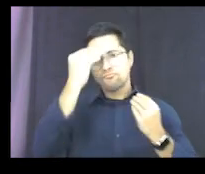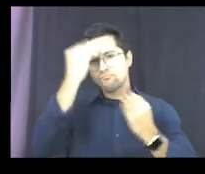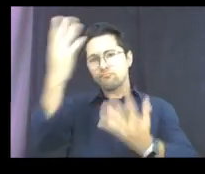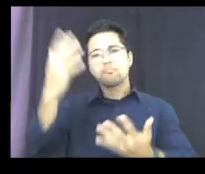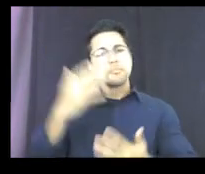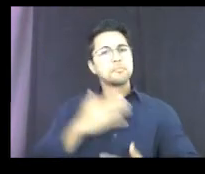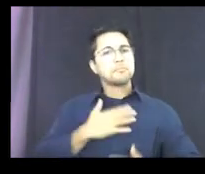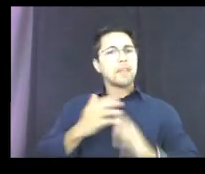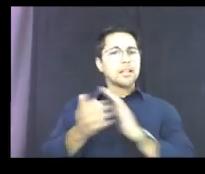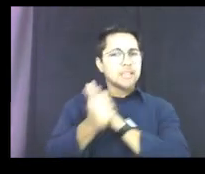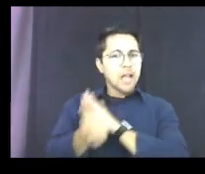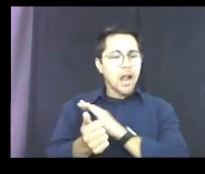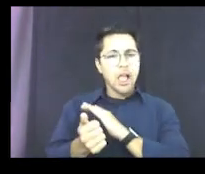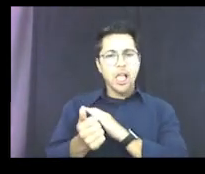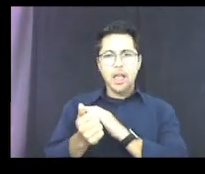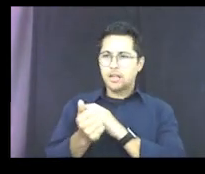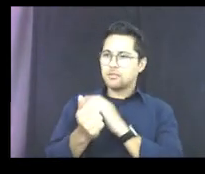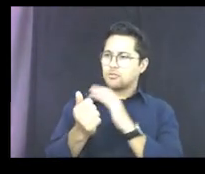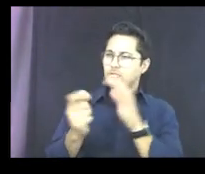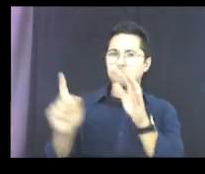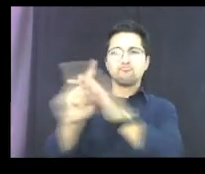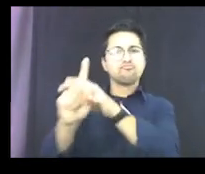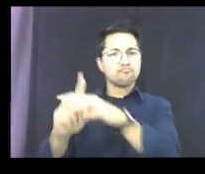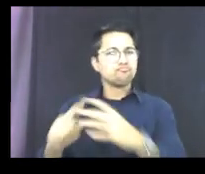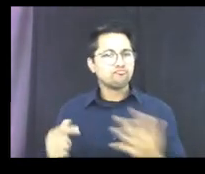talents in many ways come out.